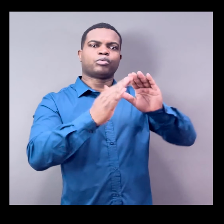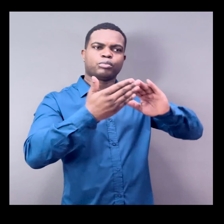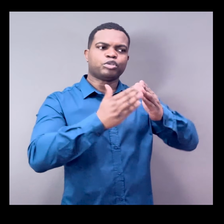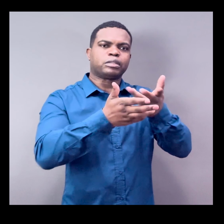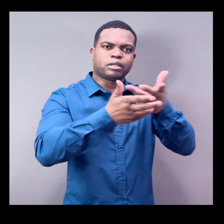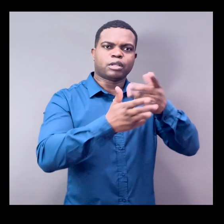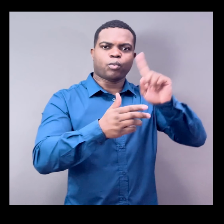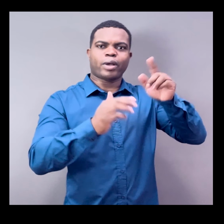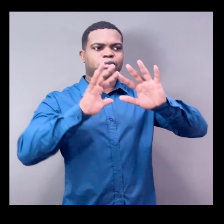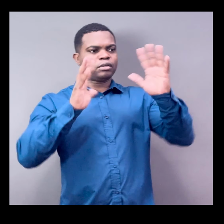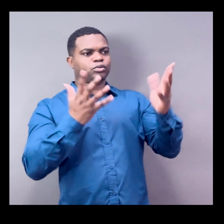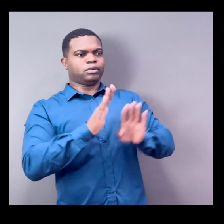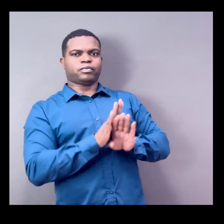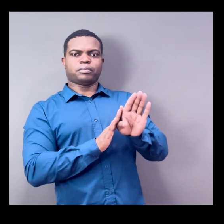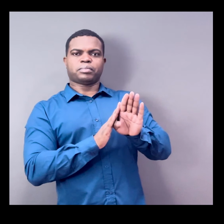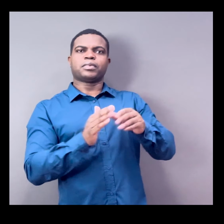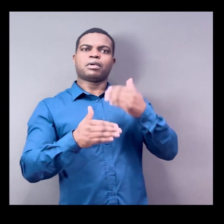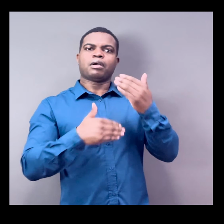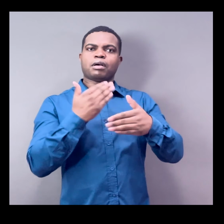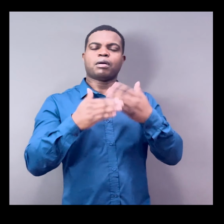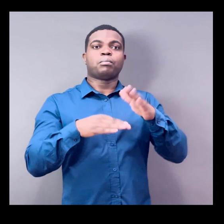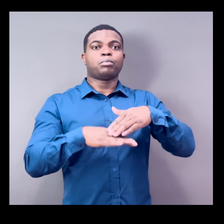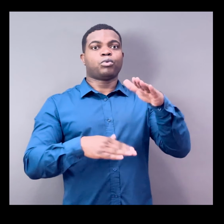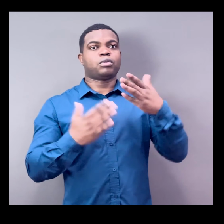engagement has gained importance,